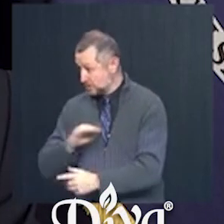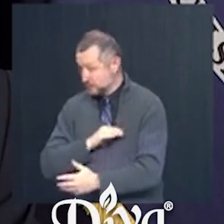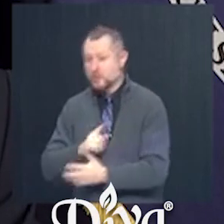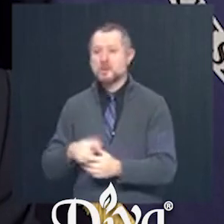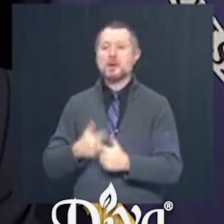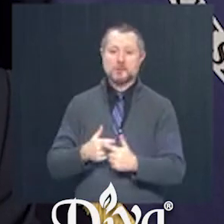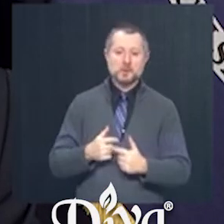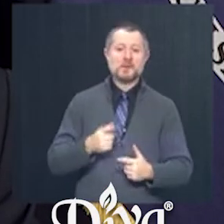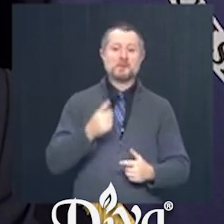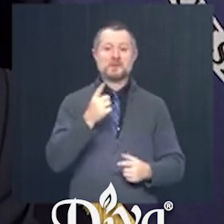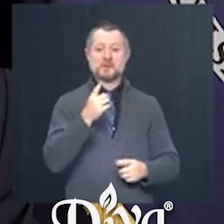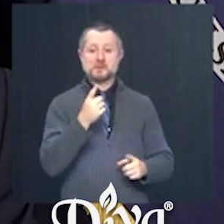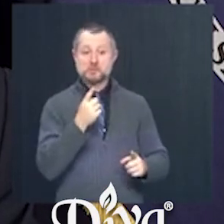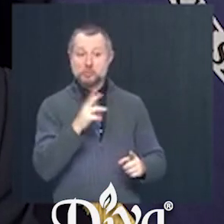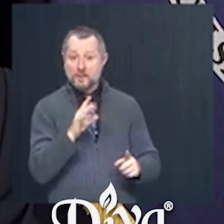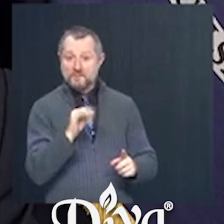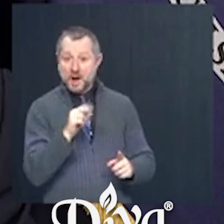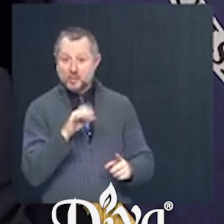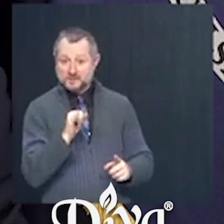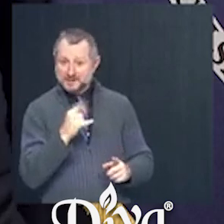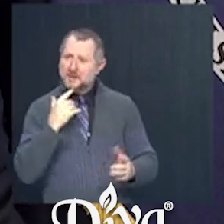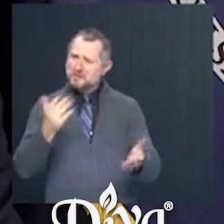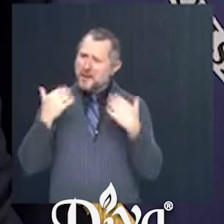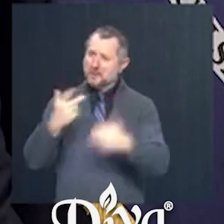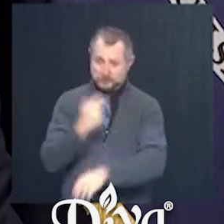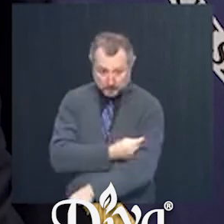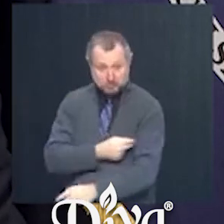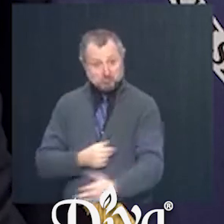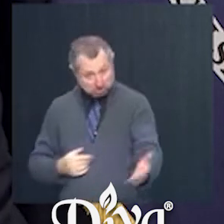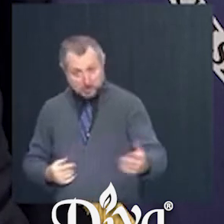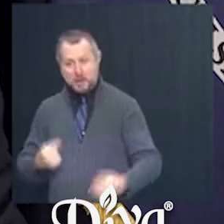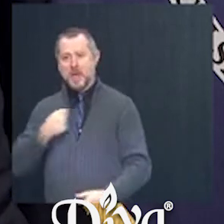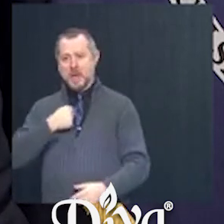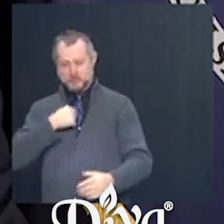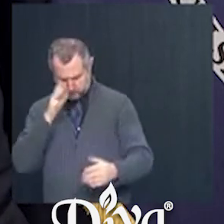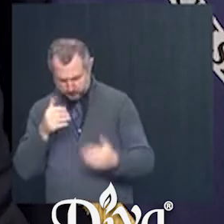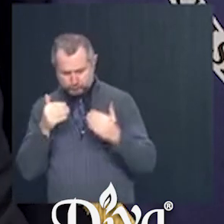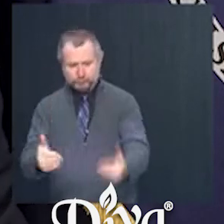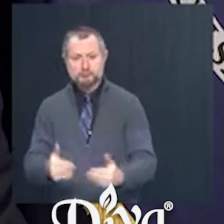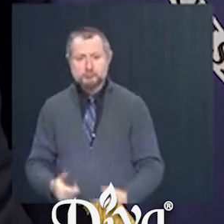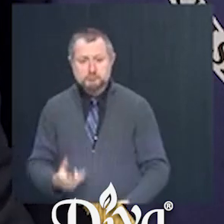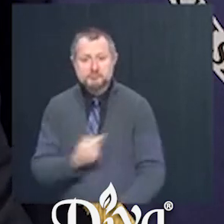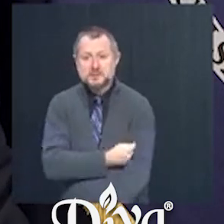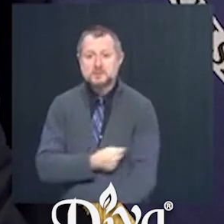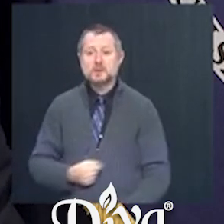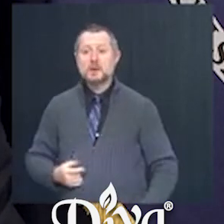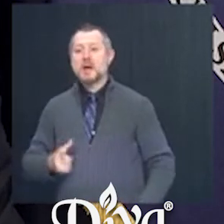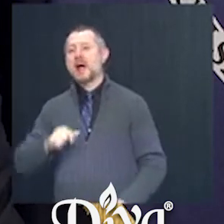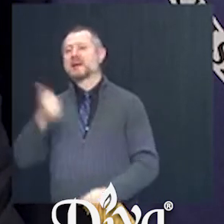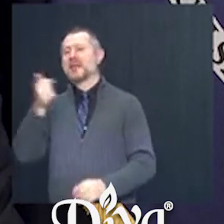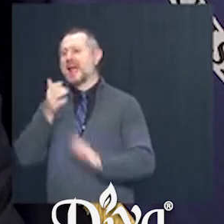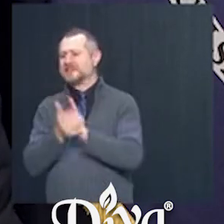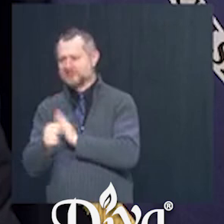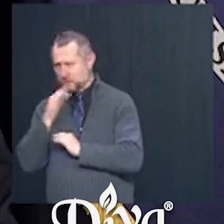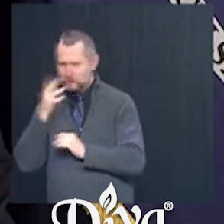Dr. Fauci will say take it, I will say take it, other leading health experts will take